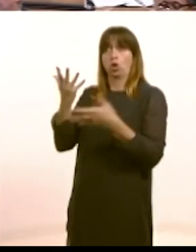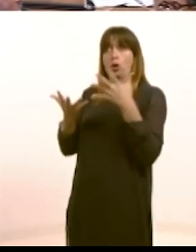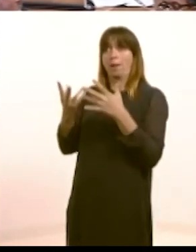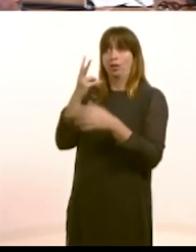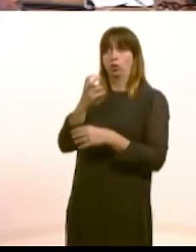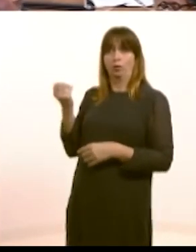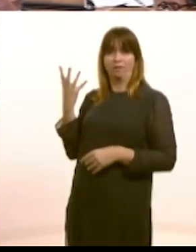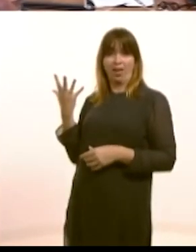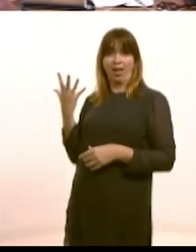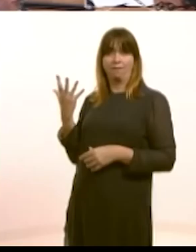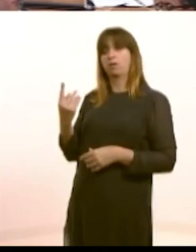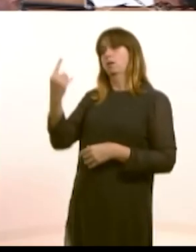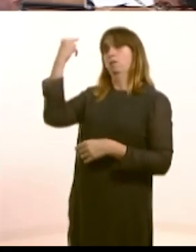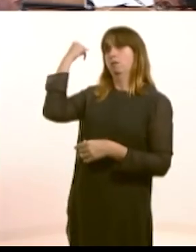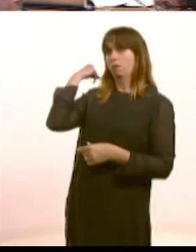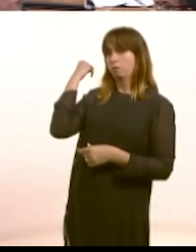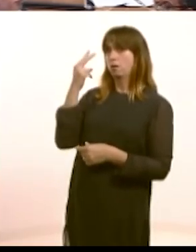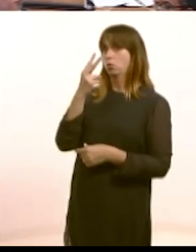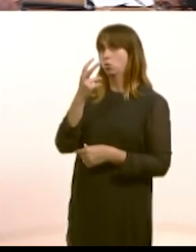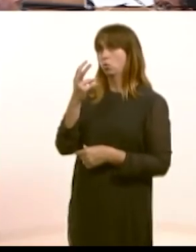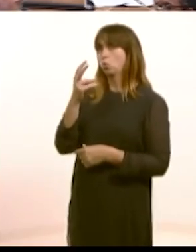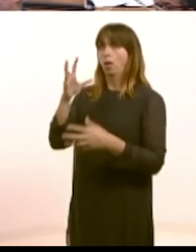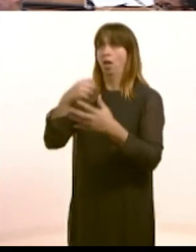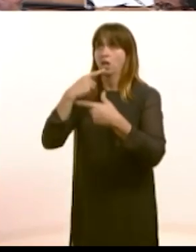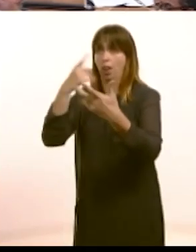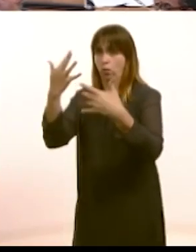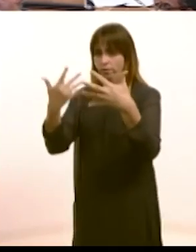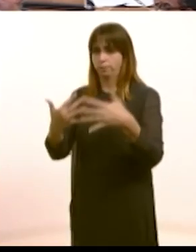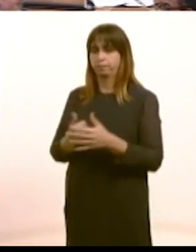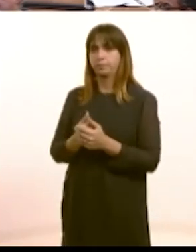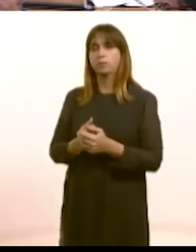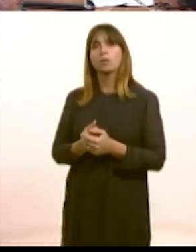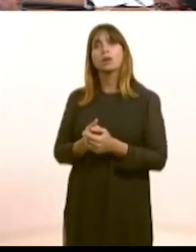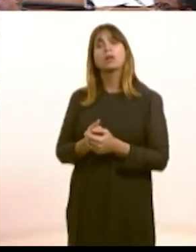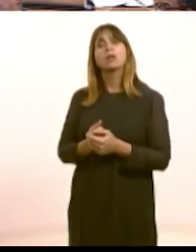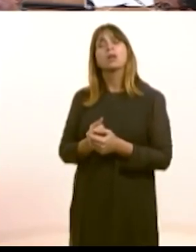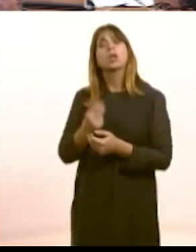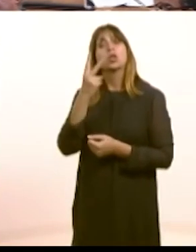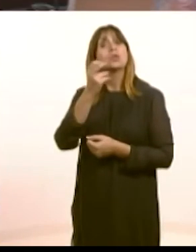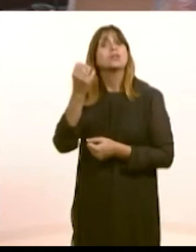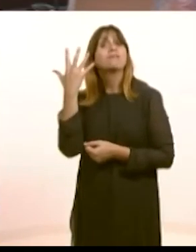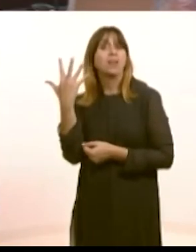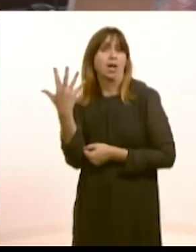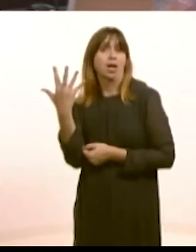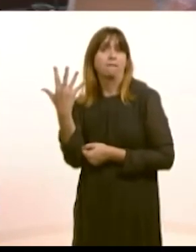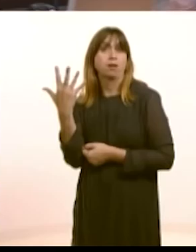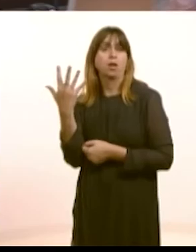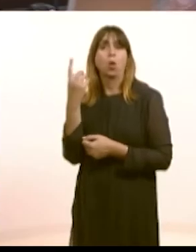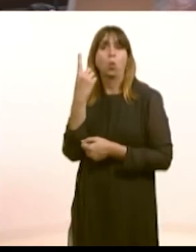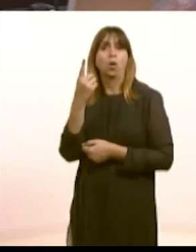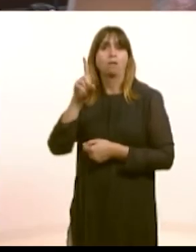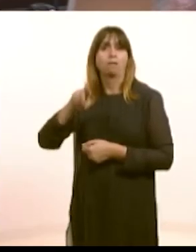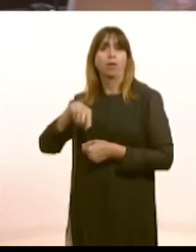2005. Well, no, I'll give you the figures. In 2005, there were